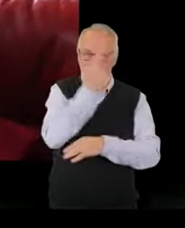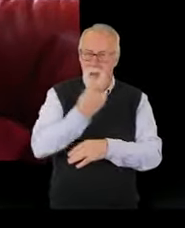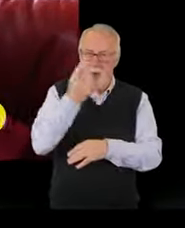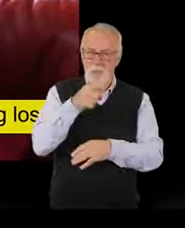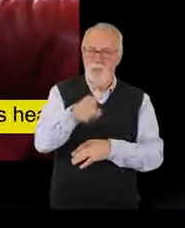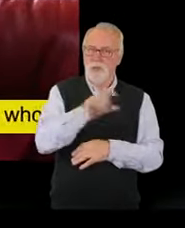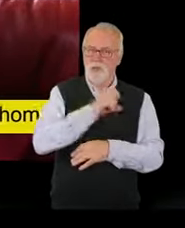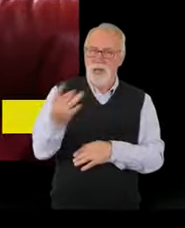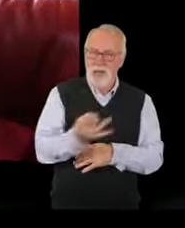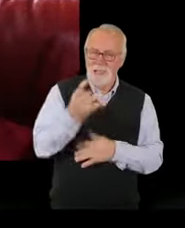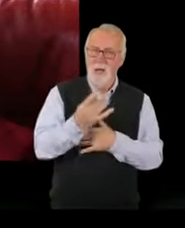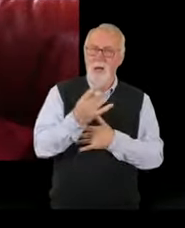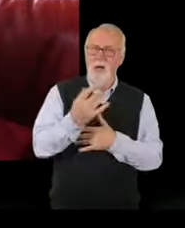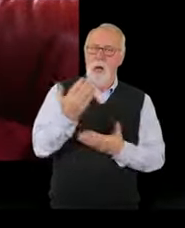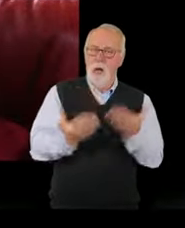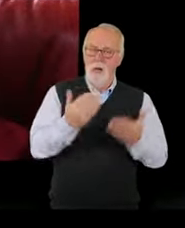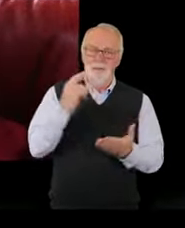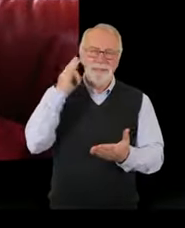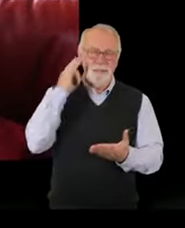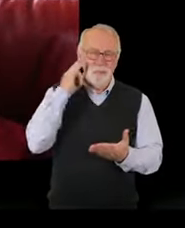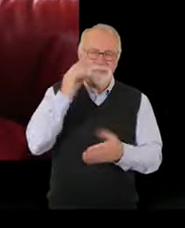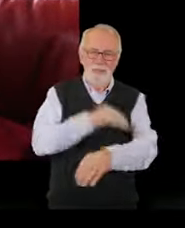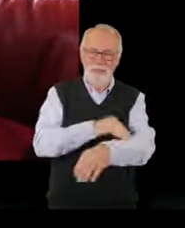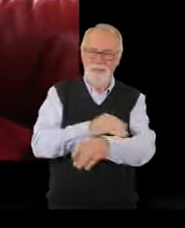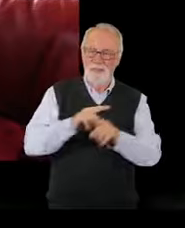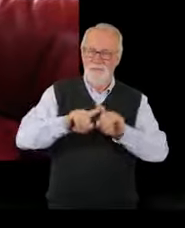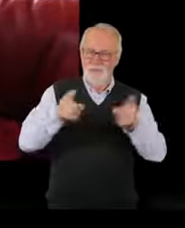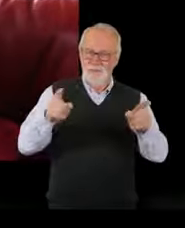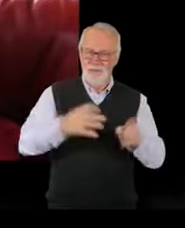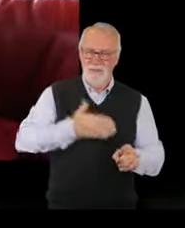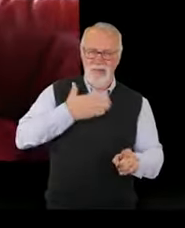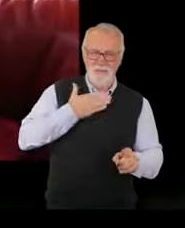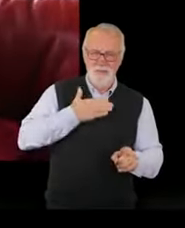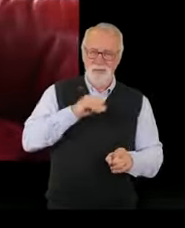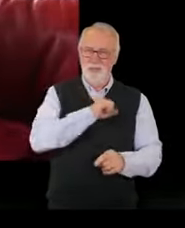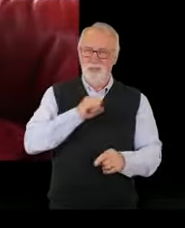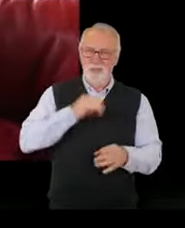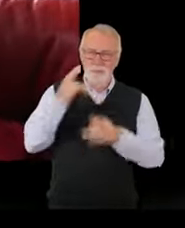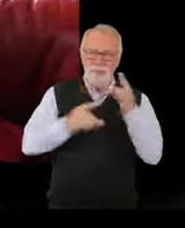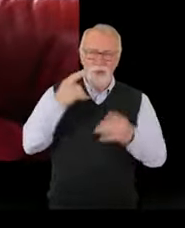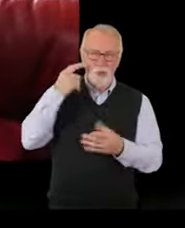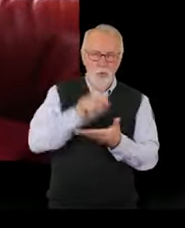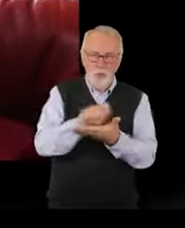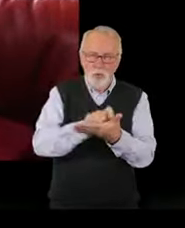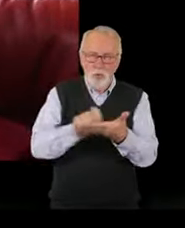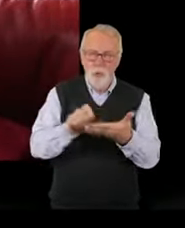and she asked me how my hearing loss was affecting